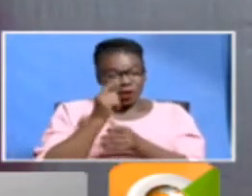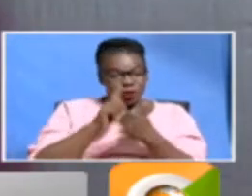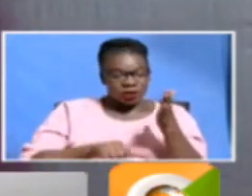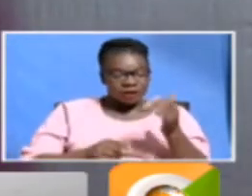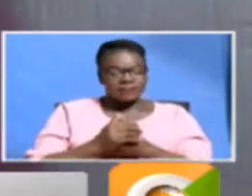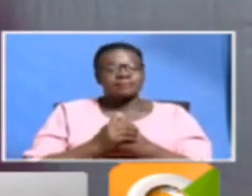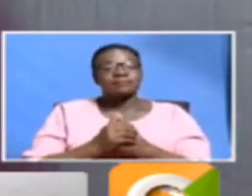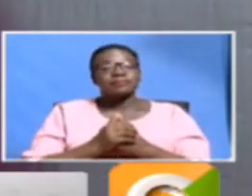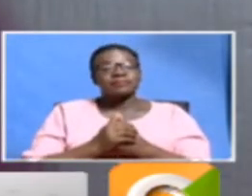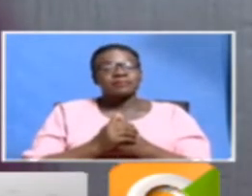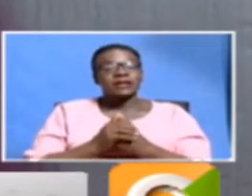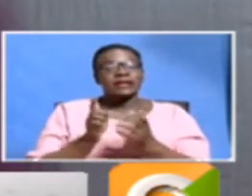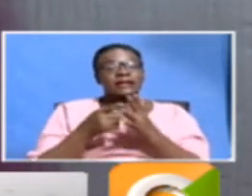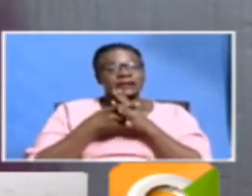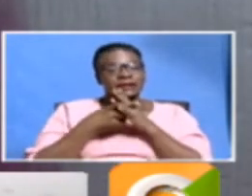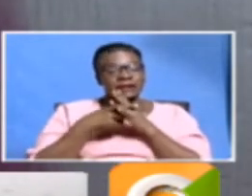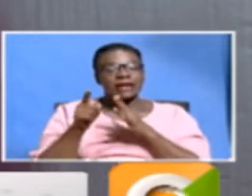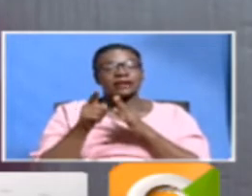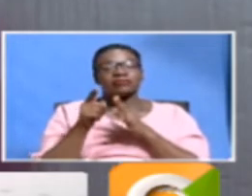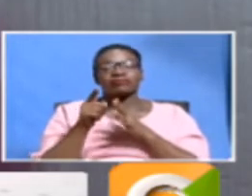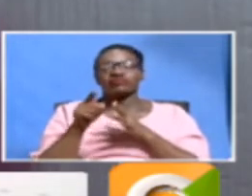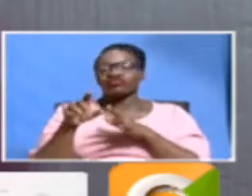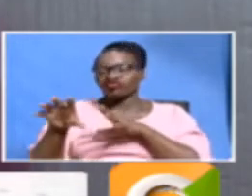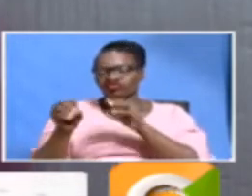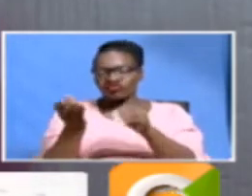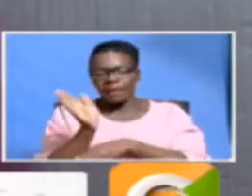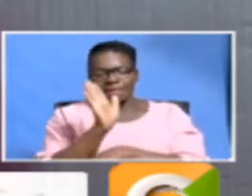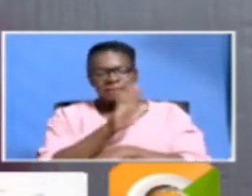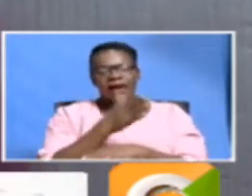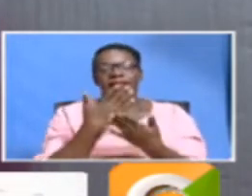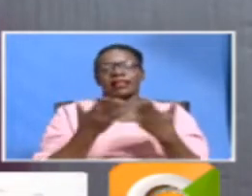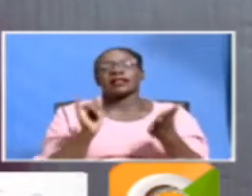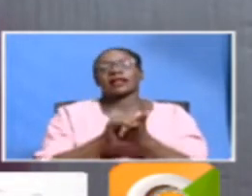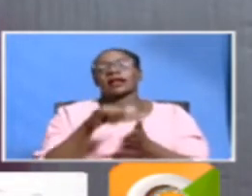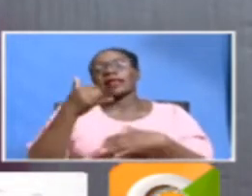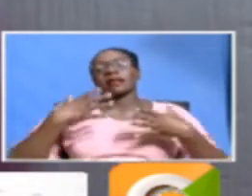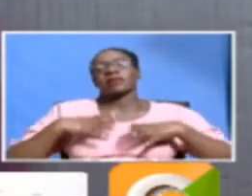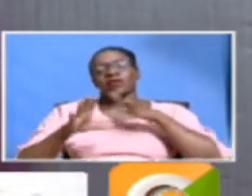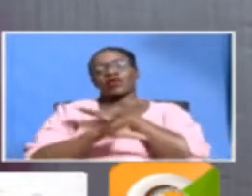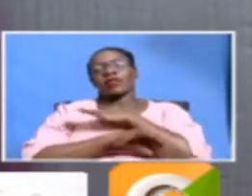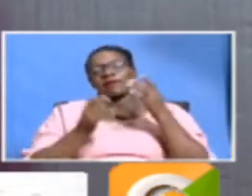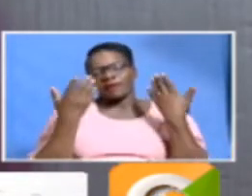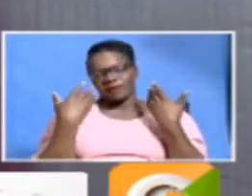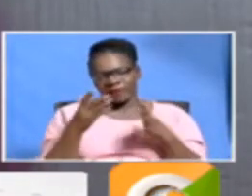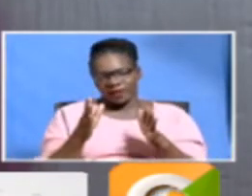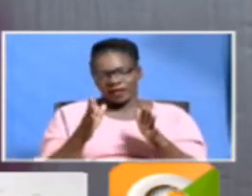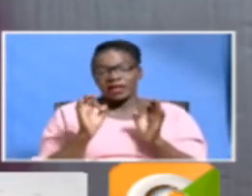is start reclaiming the assets that have been stolen. So if someone has stolen